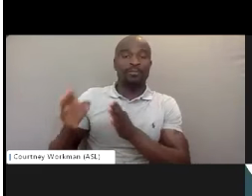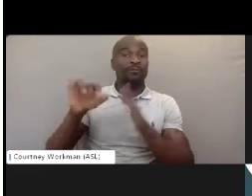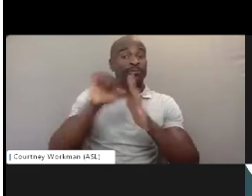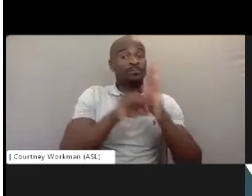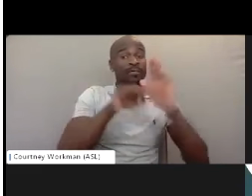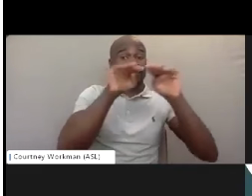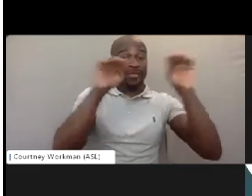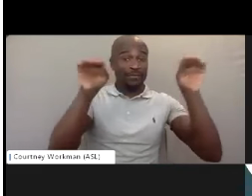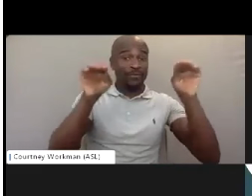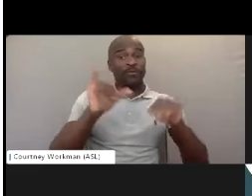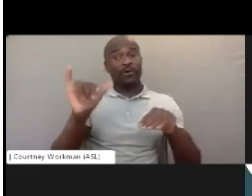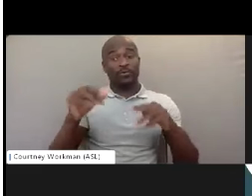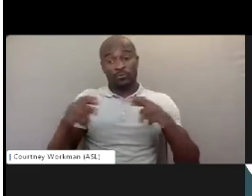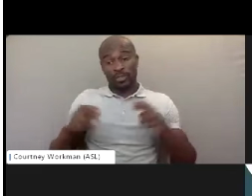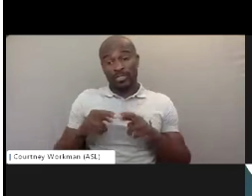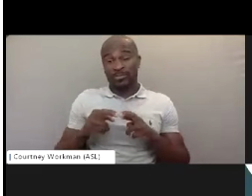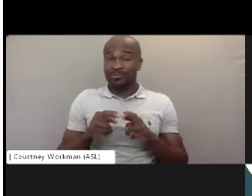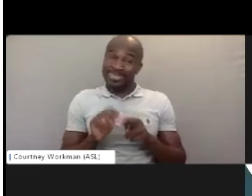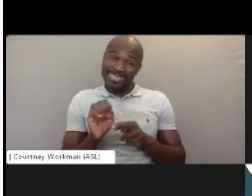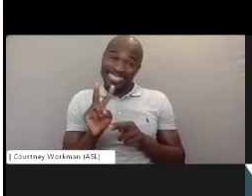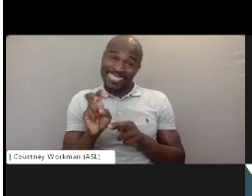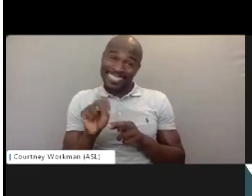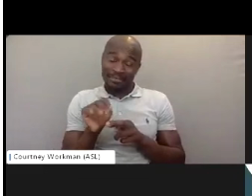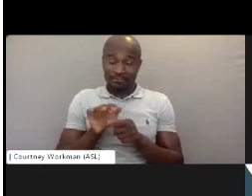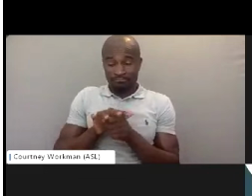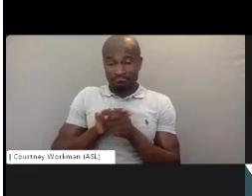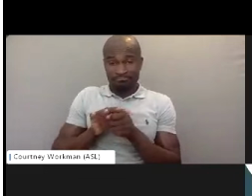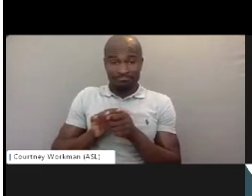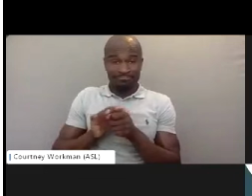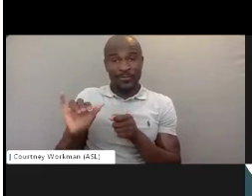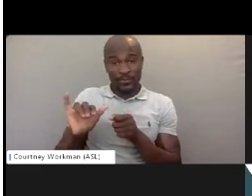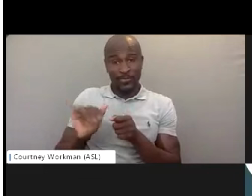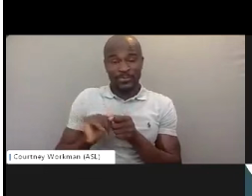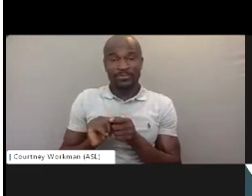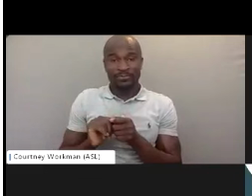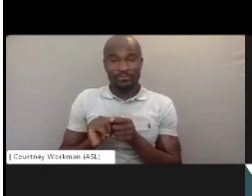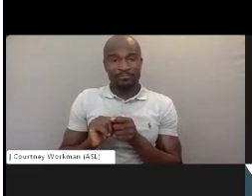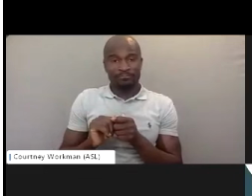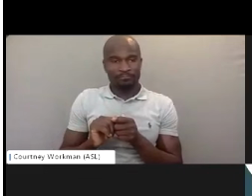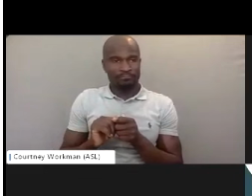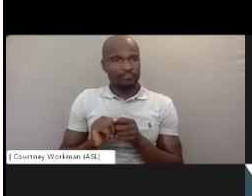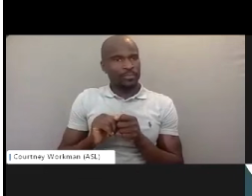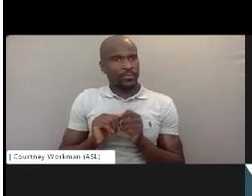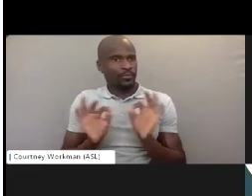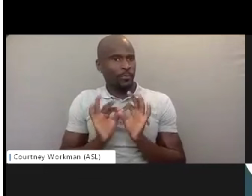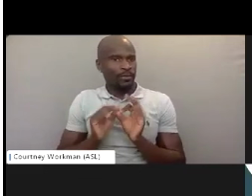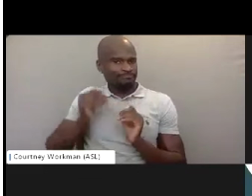and then also regional and even a local level, is really important, and having perhaps those lists and updating them regularly.